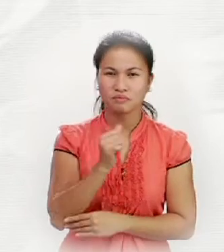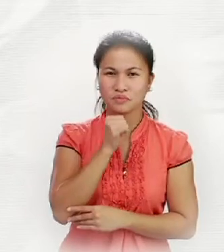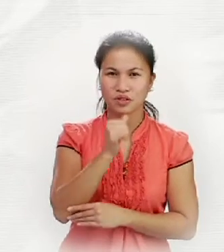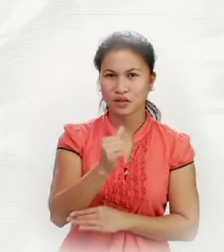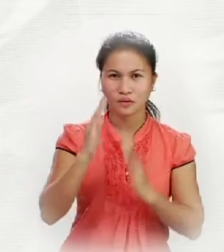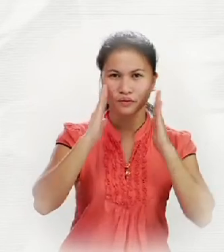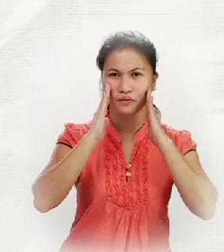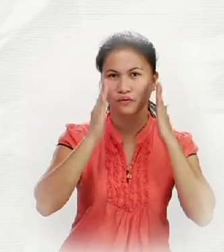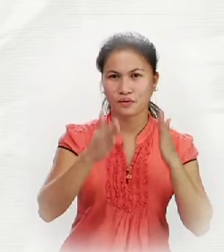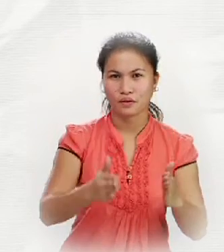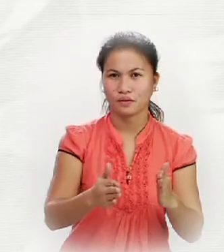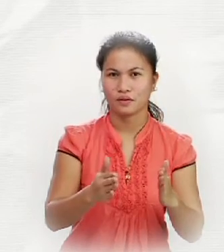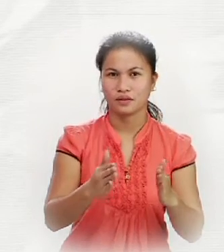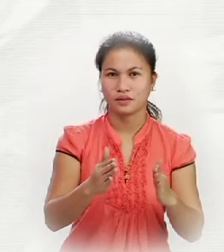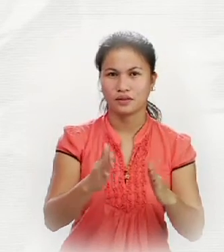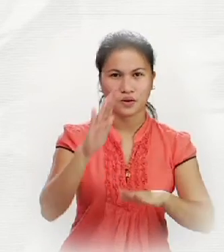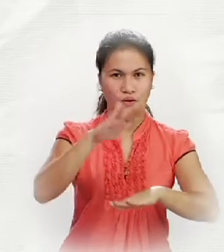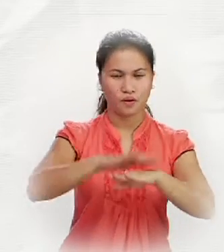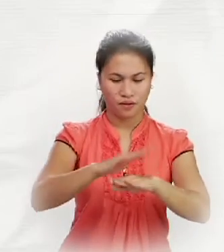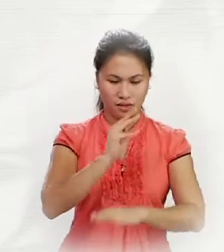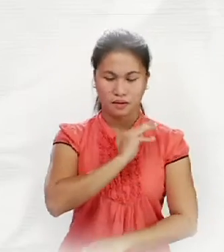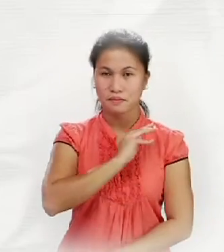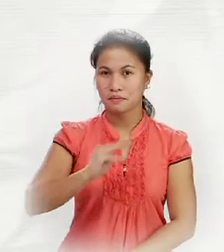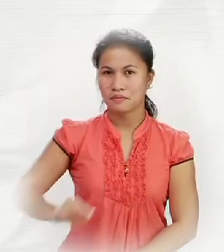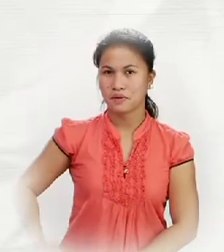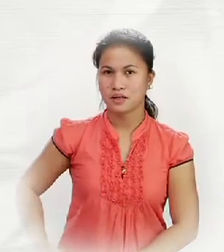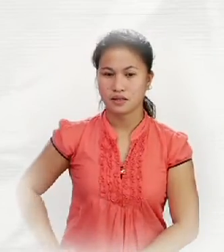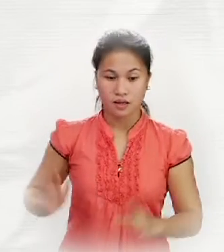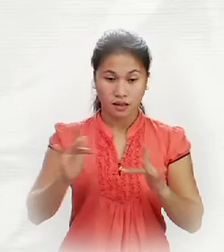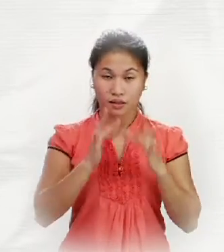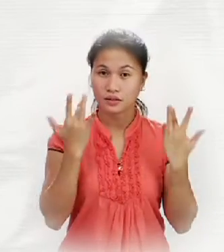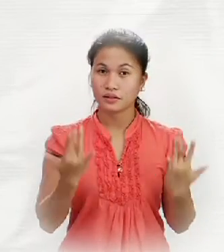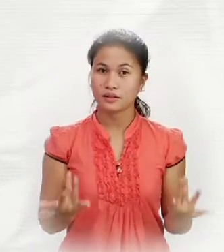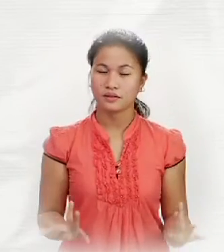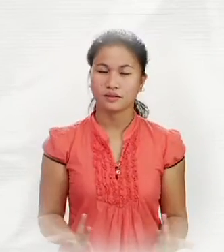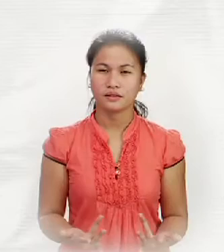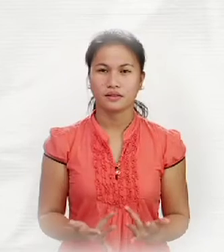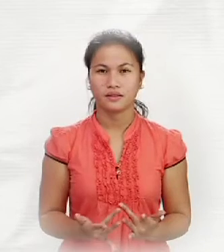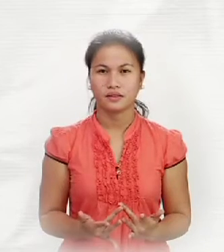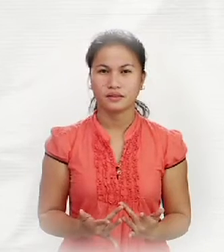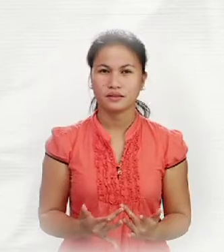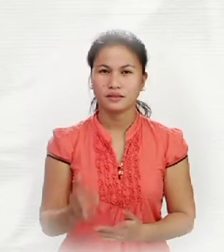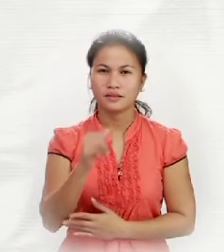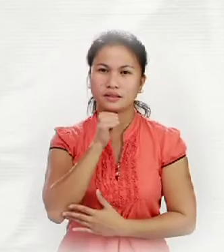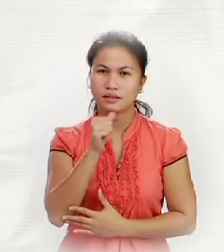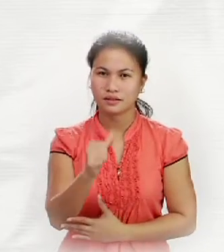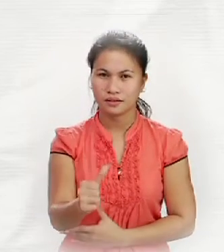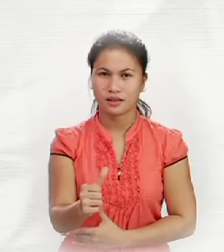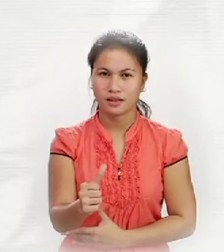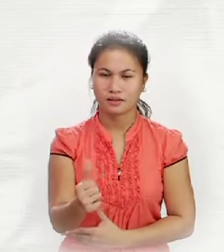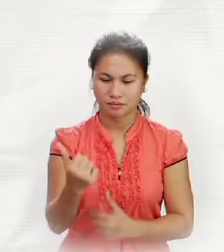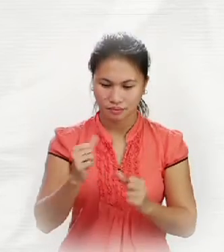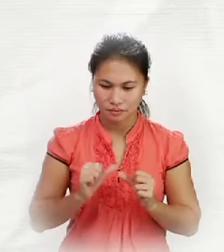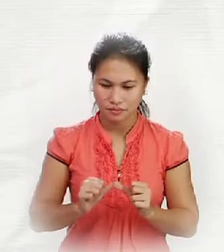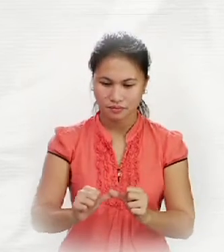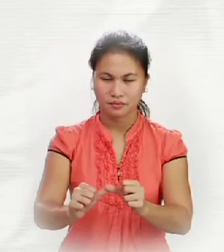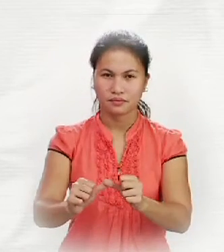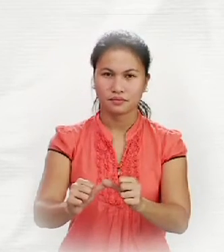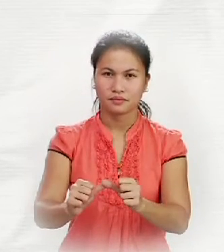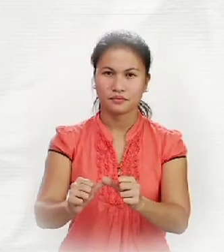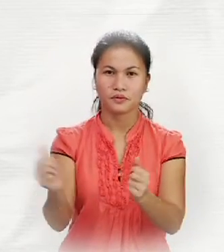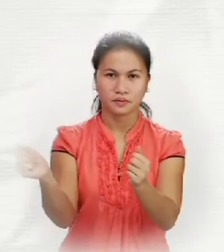focused on the master. His heart does not remain in the